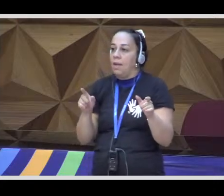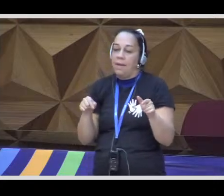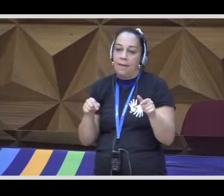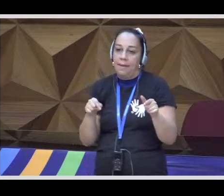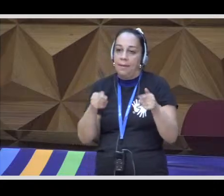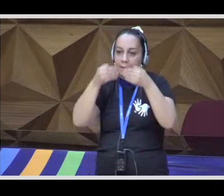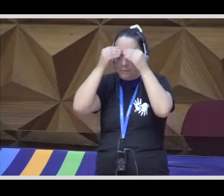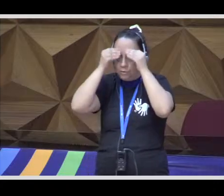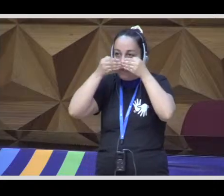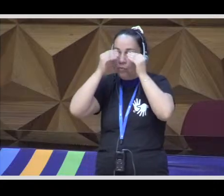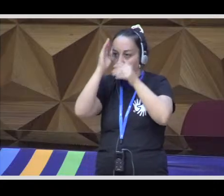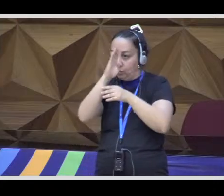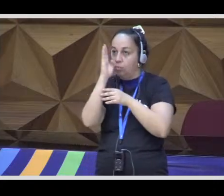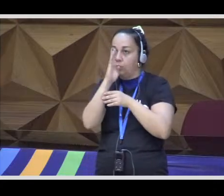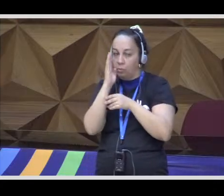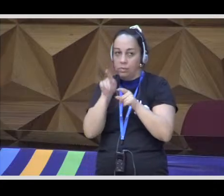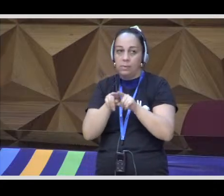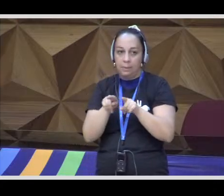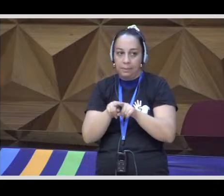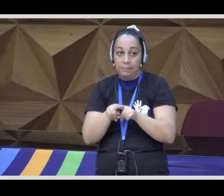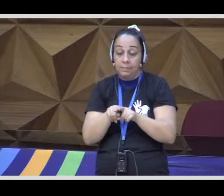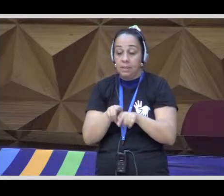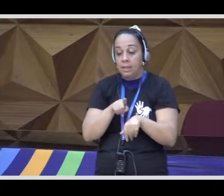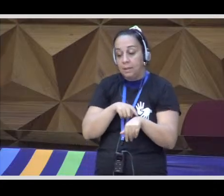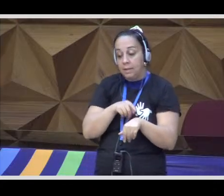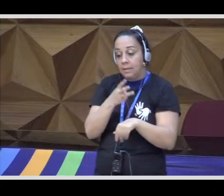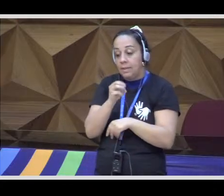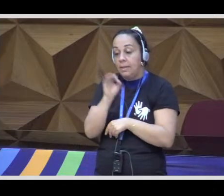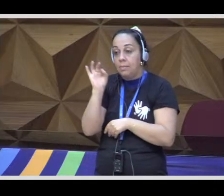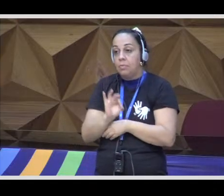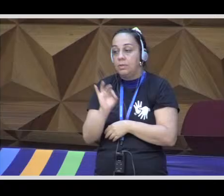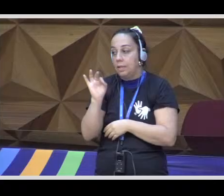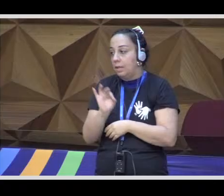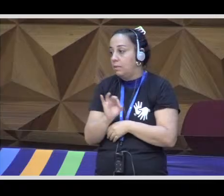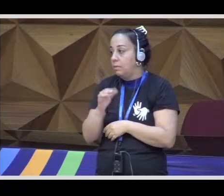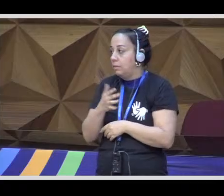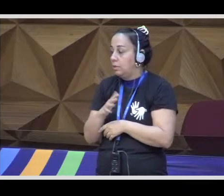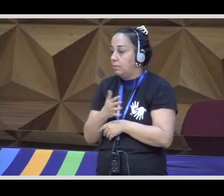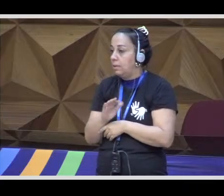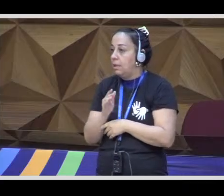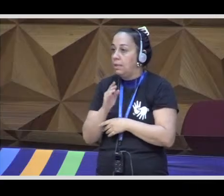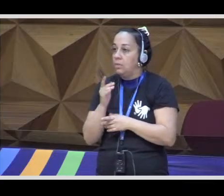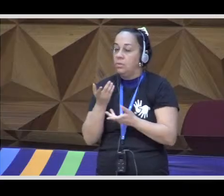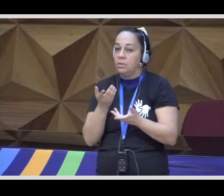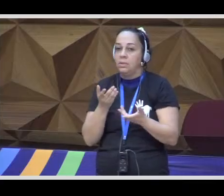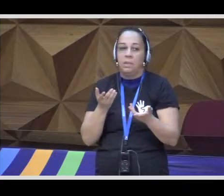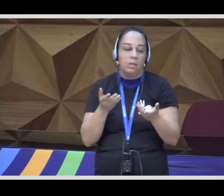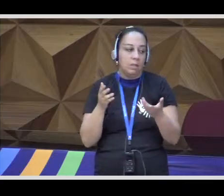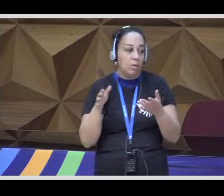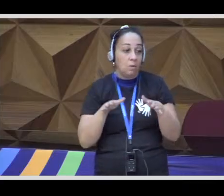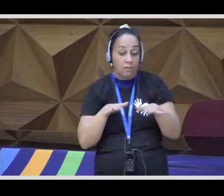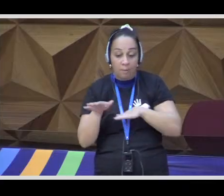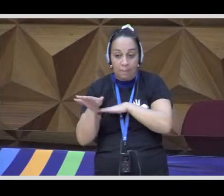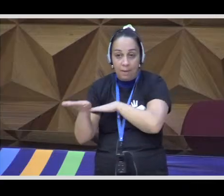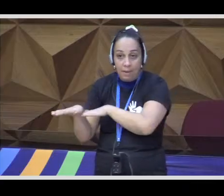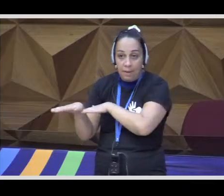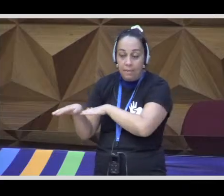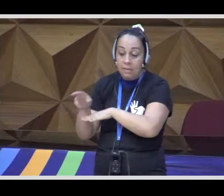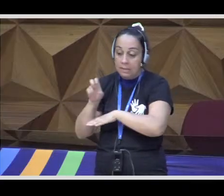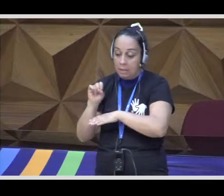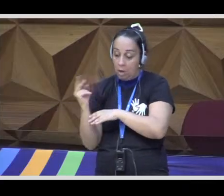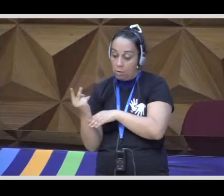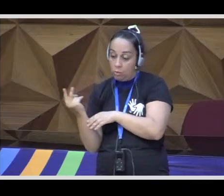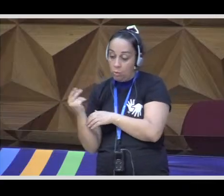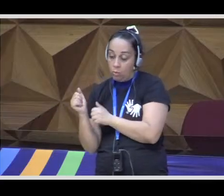about 30% of people get motion sick, depending on the routes you're going on. So if you combine those two things together, you start to get a big